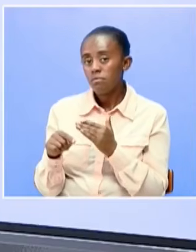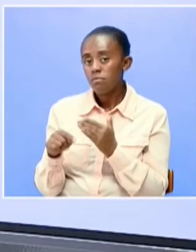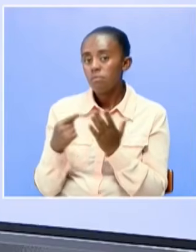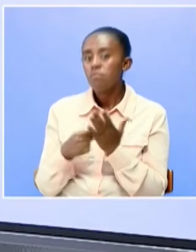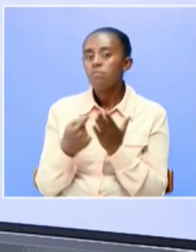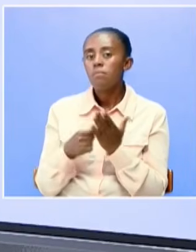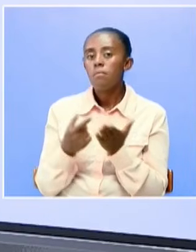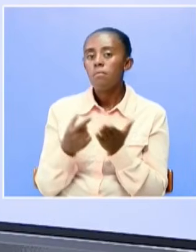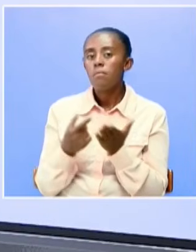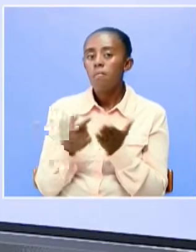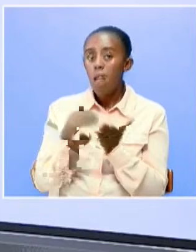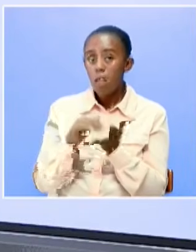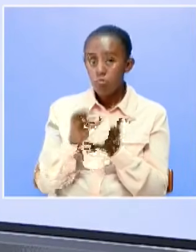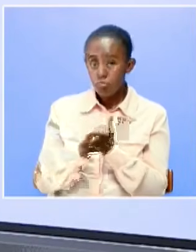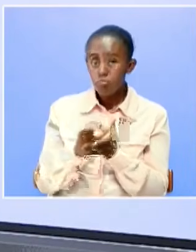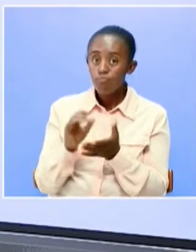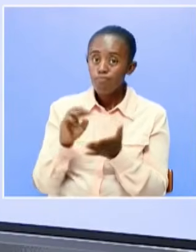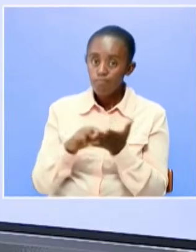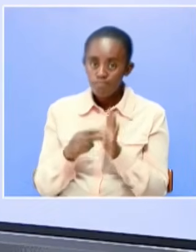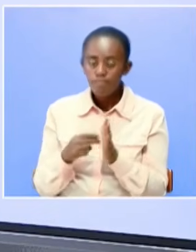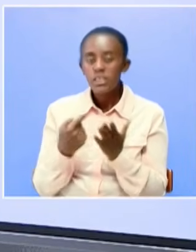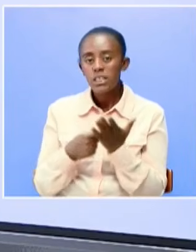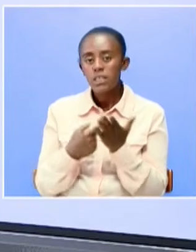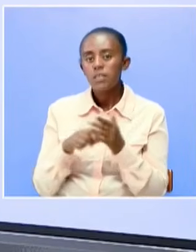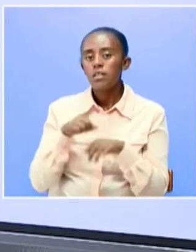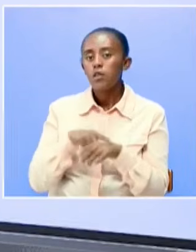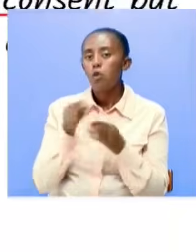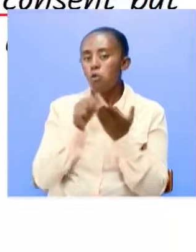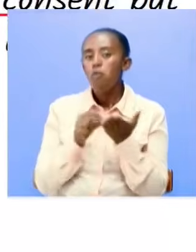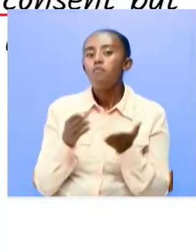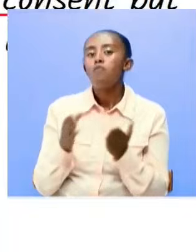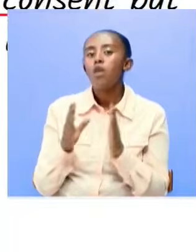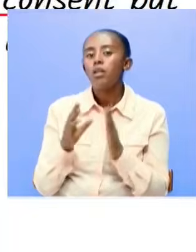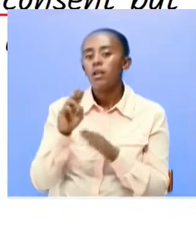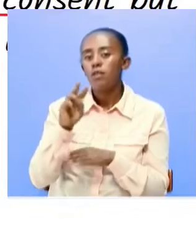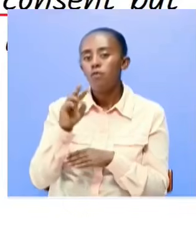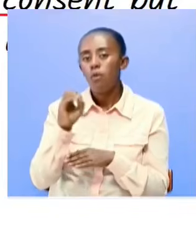This marriage again, this time voluntarily.